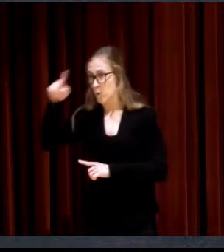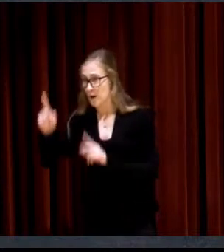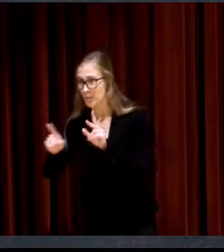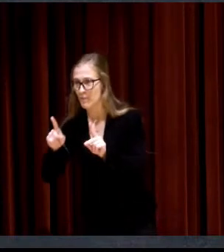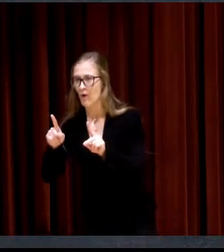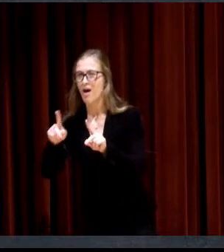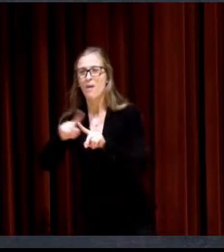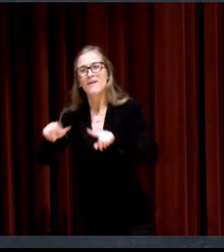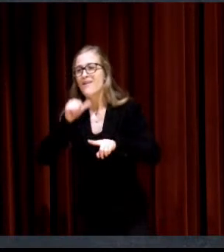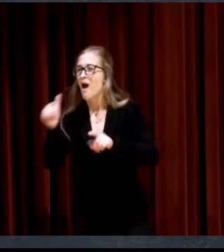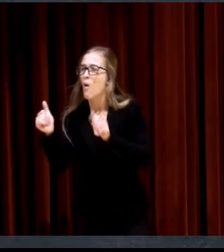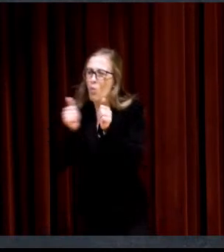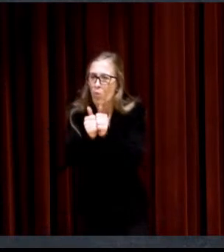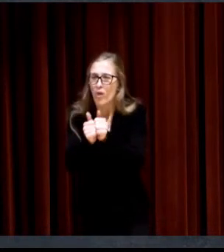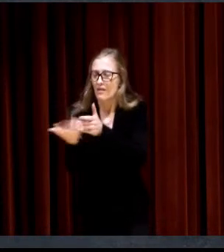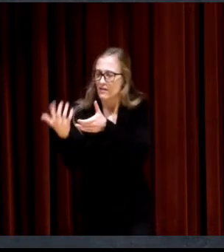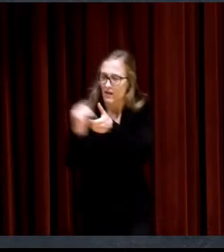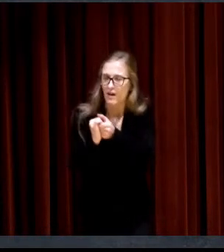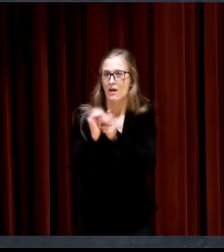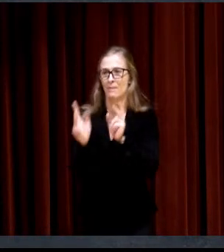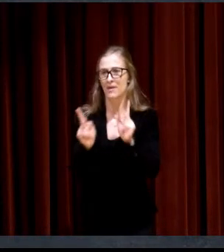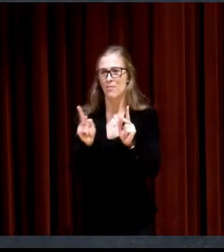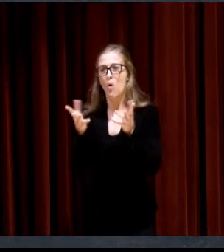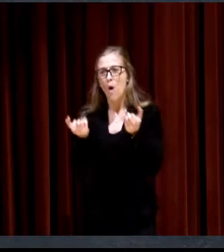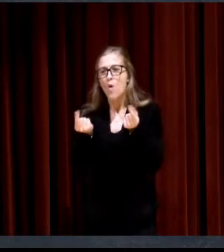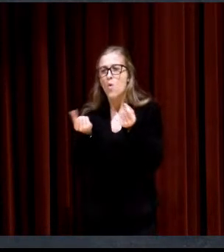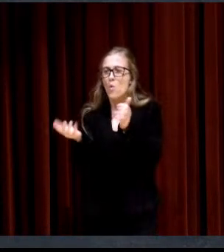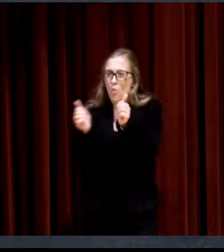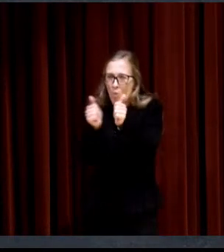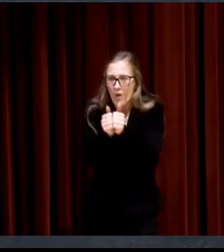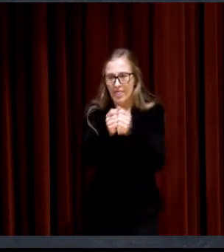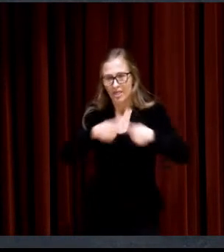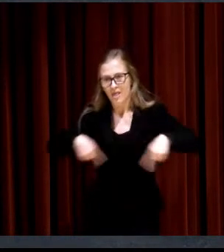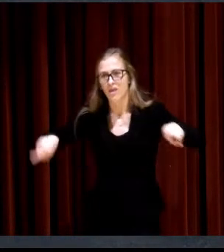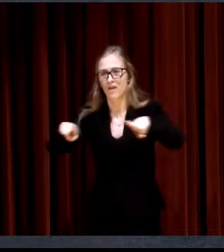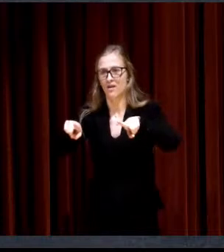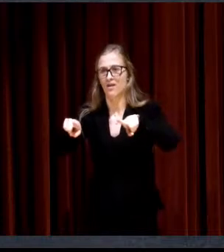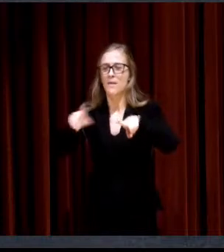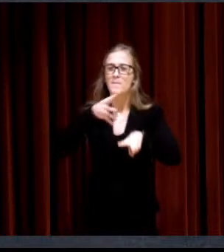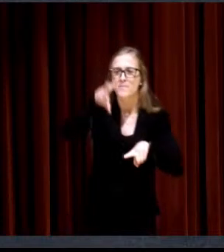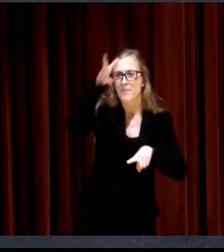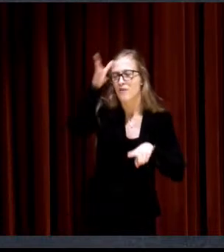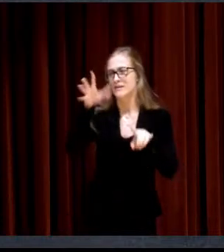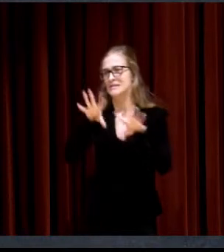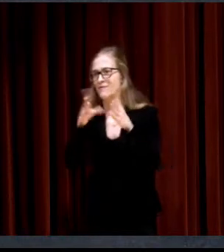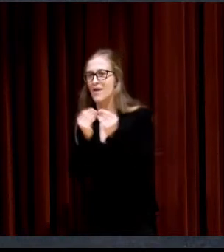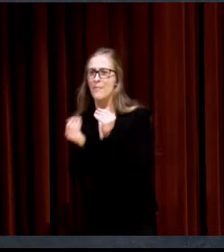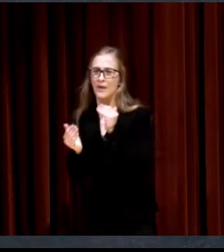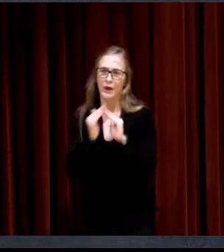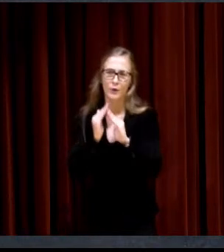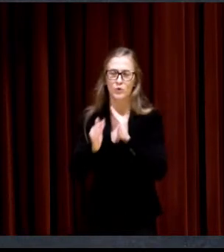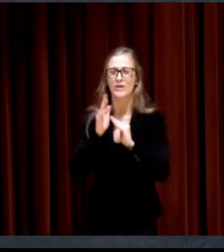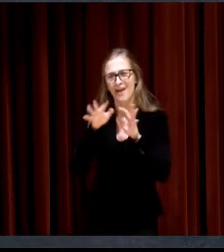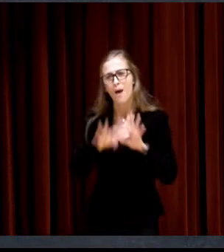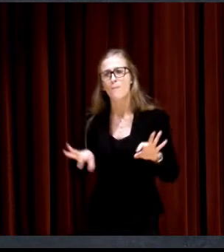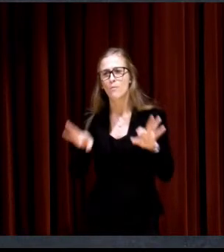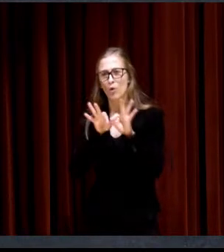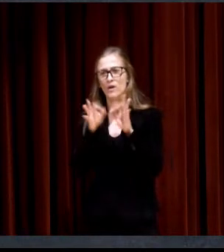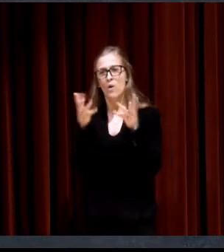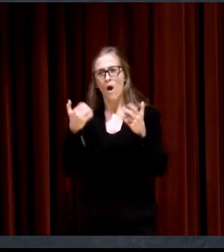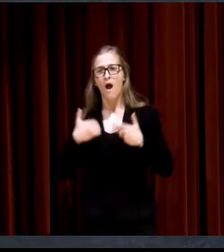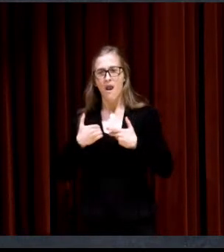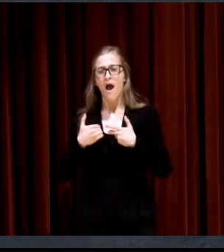things with people. This is something that we want to do with the parents, the families, the students, the community, so that they have some